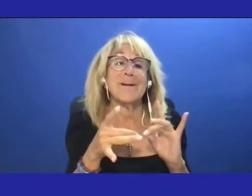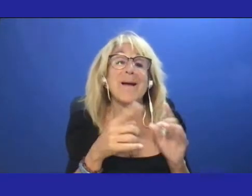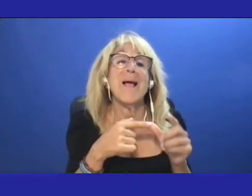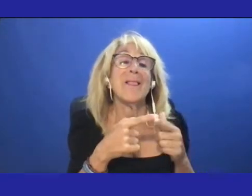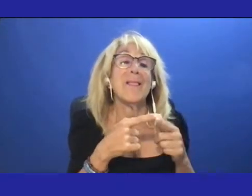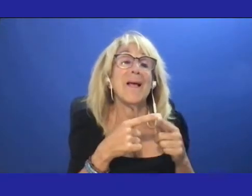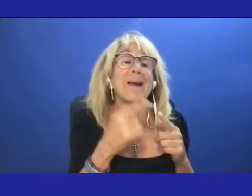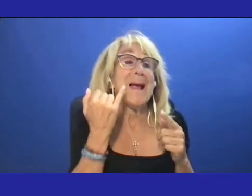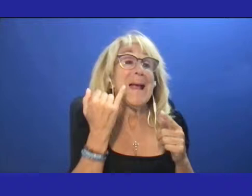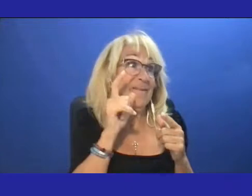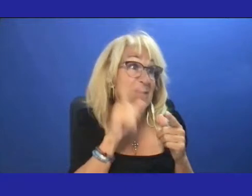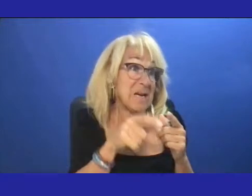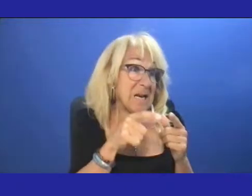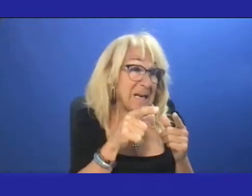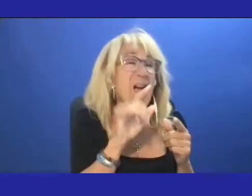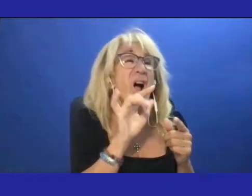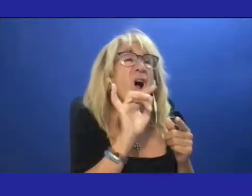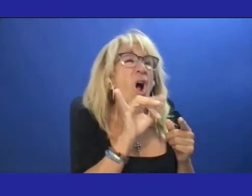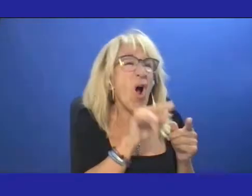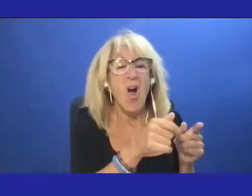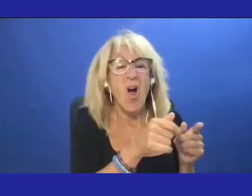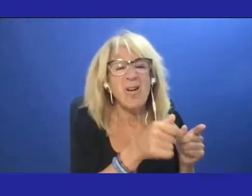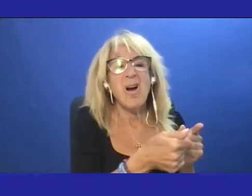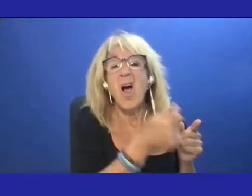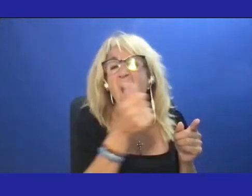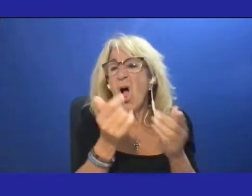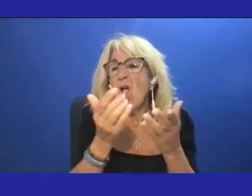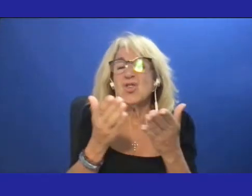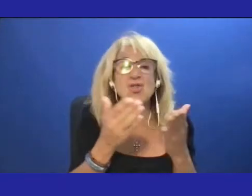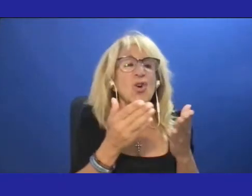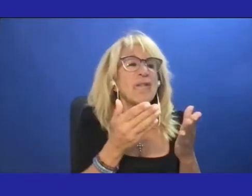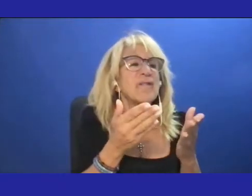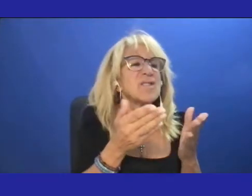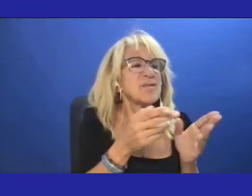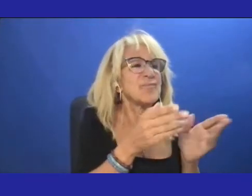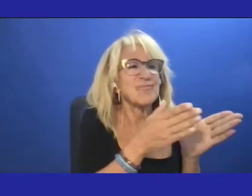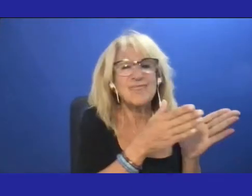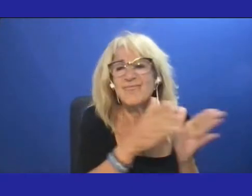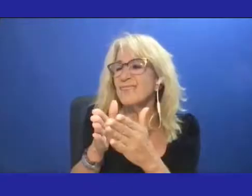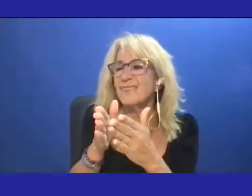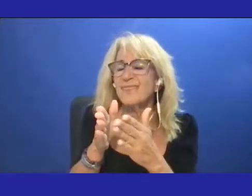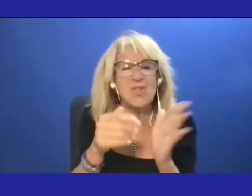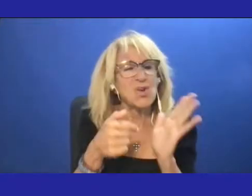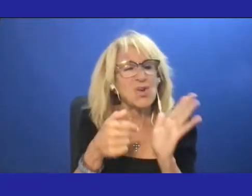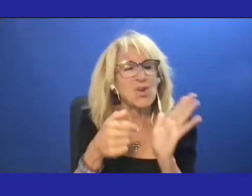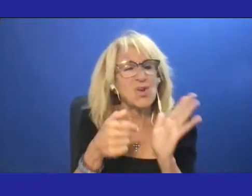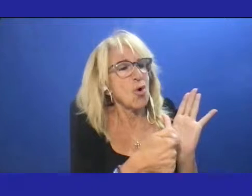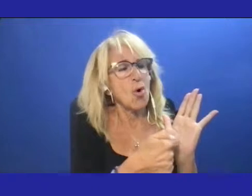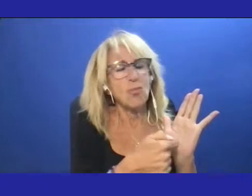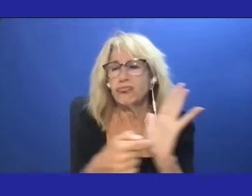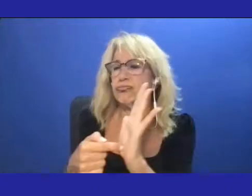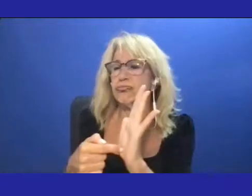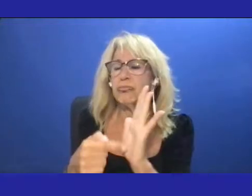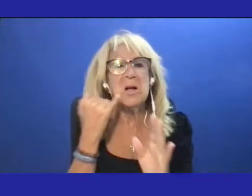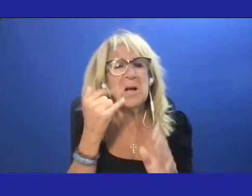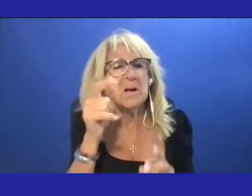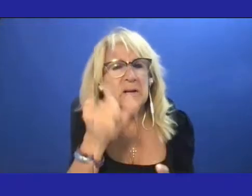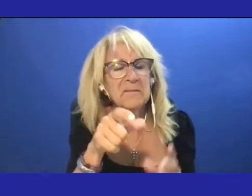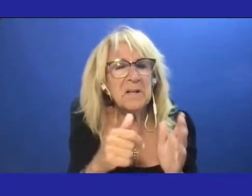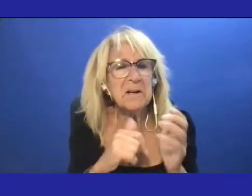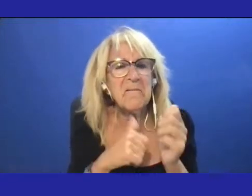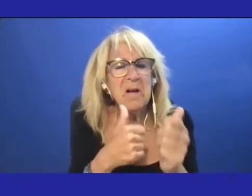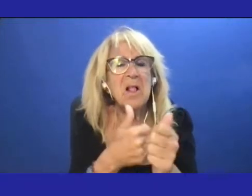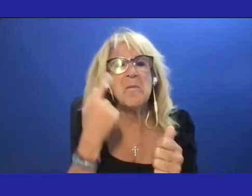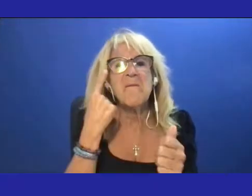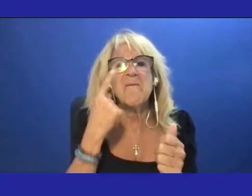need to other services we provide. For example, if we needed to follow up for additional service